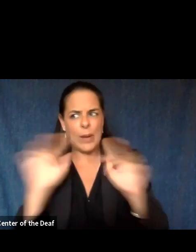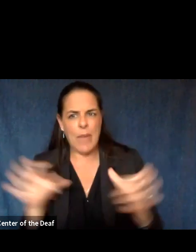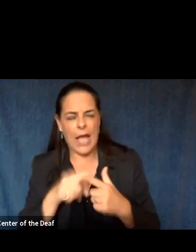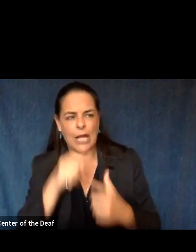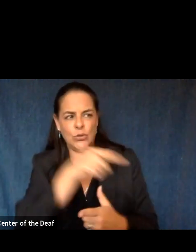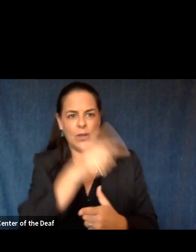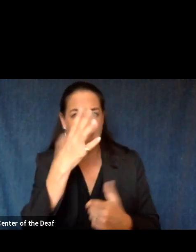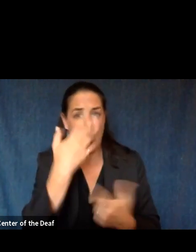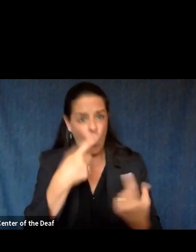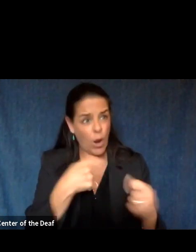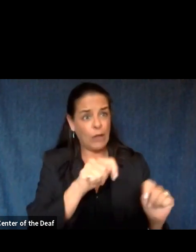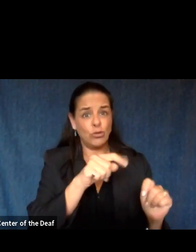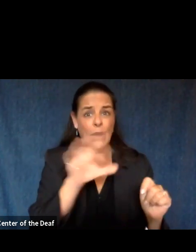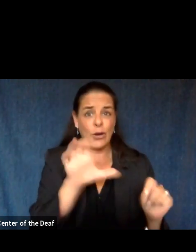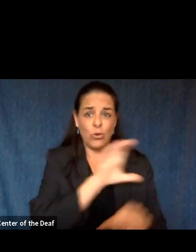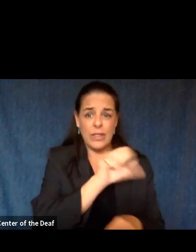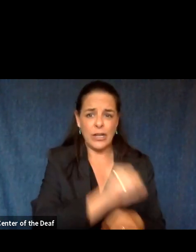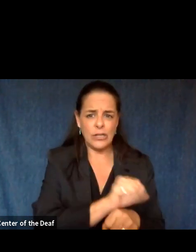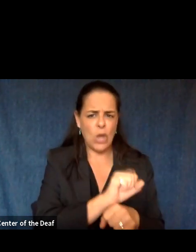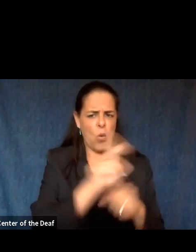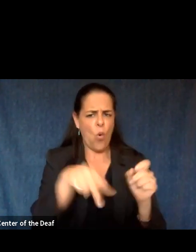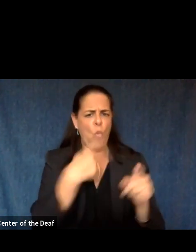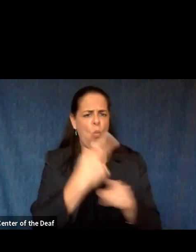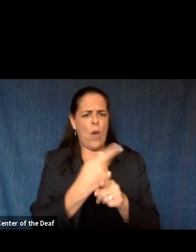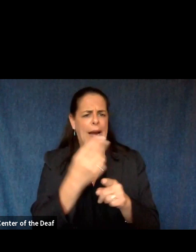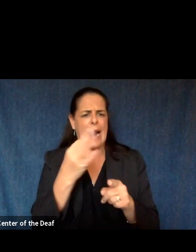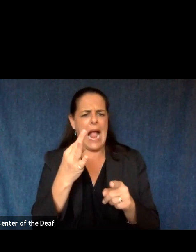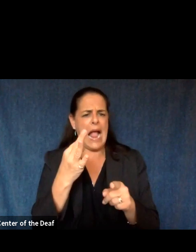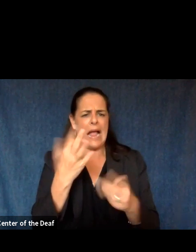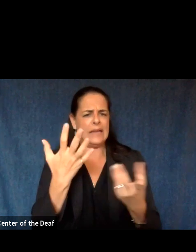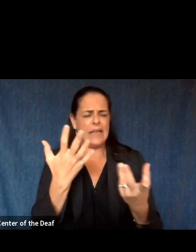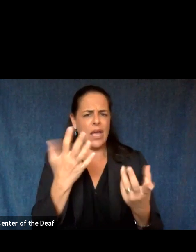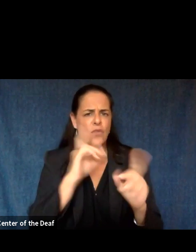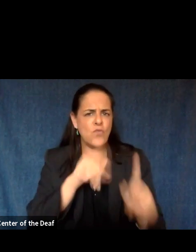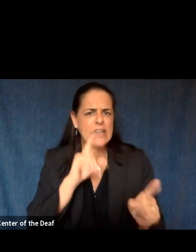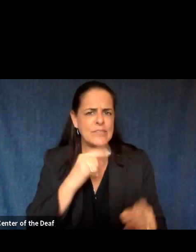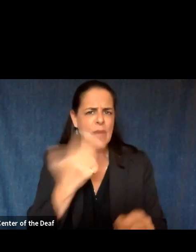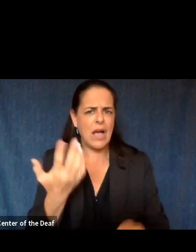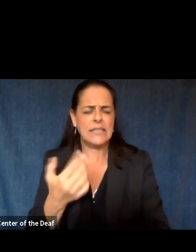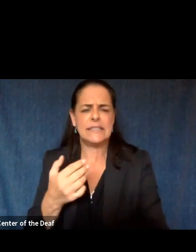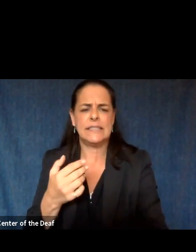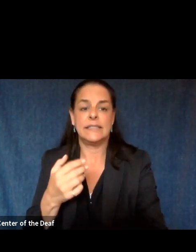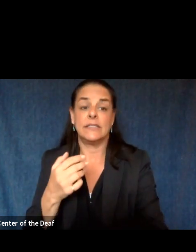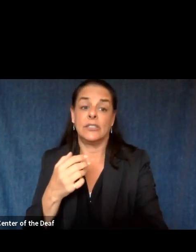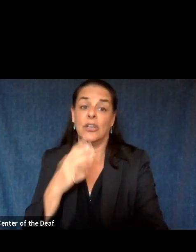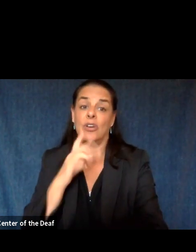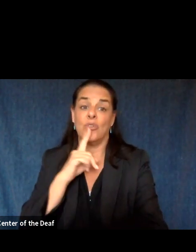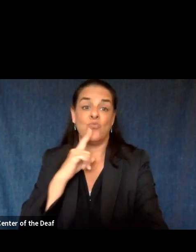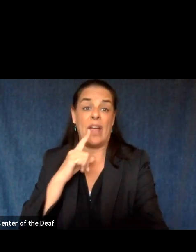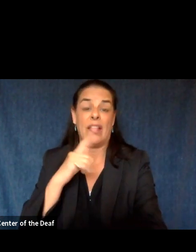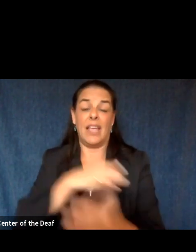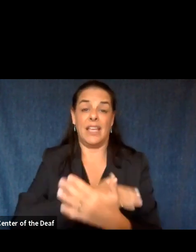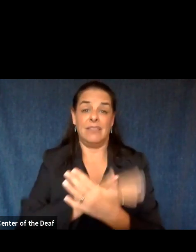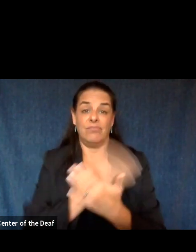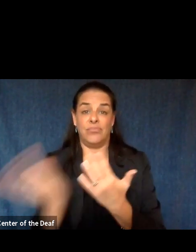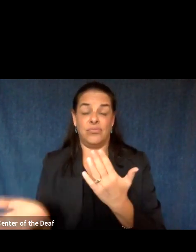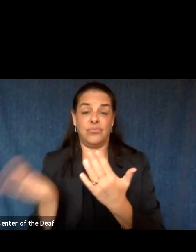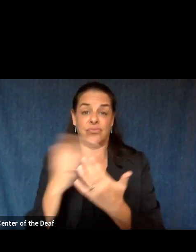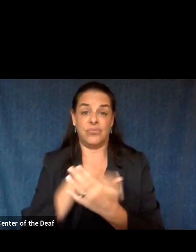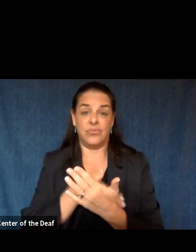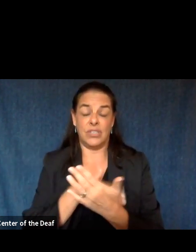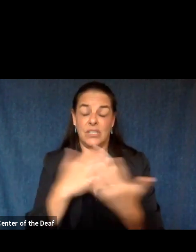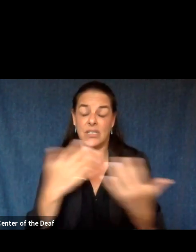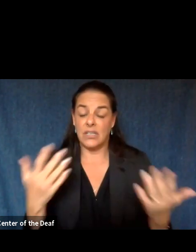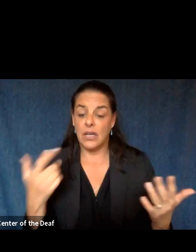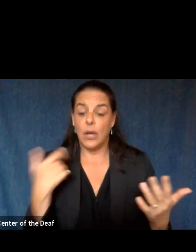of responses have staff been subjected to? You know, it runs the gamut. So